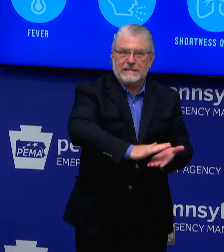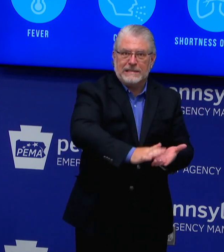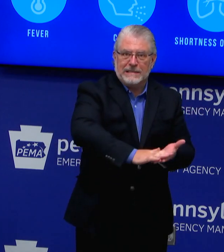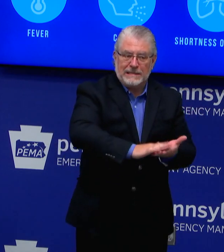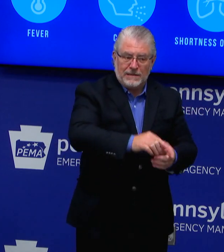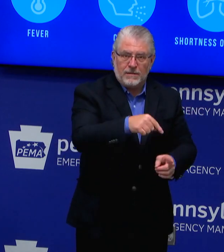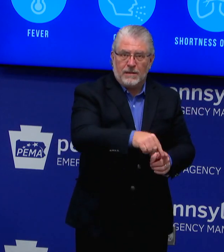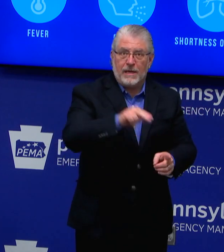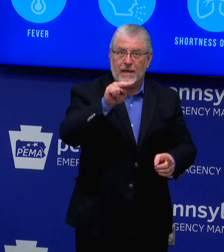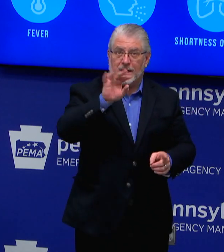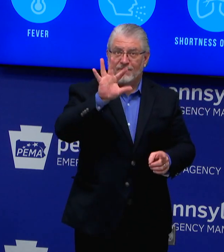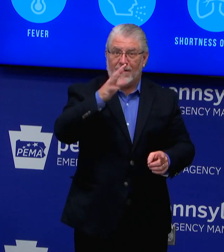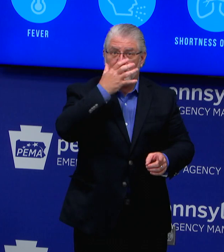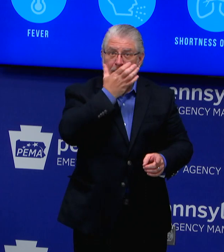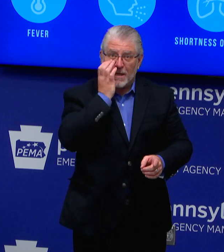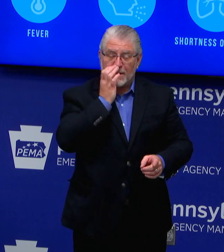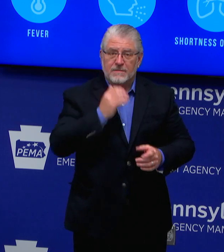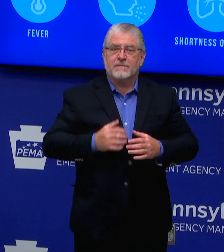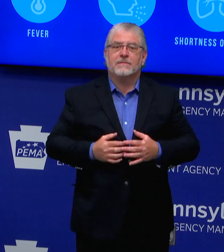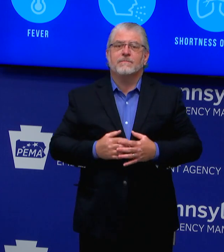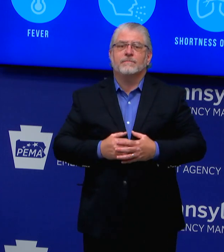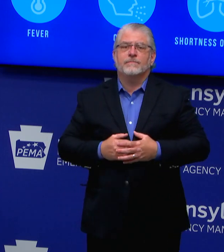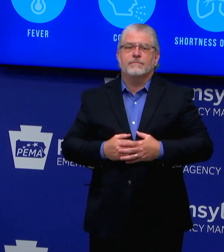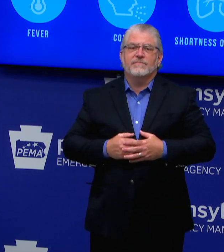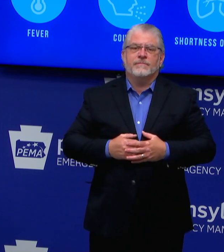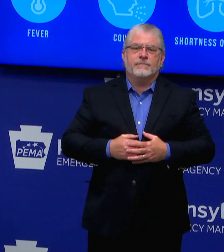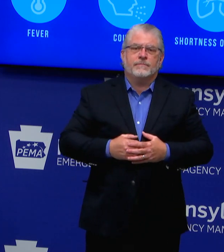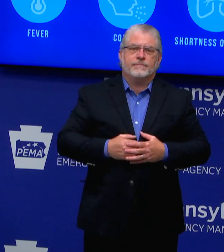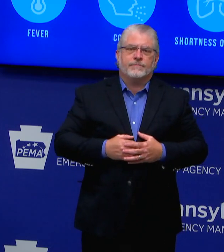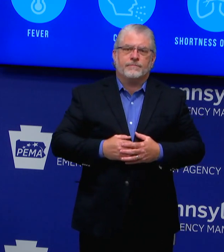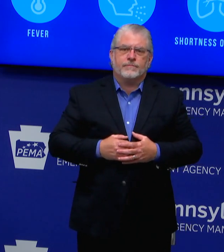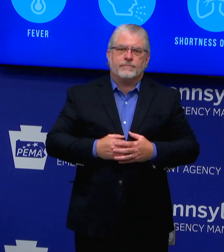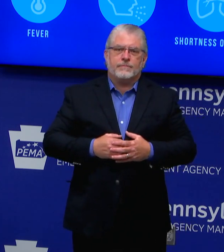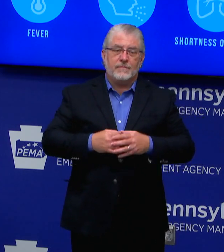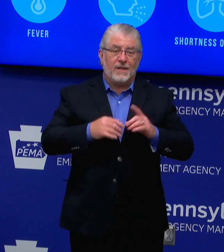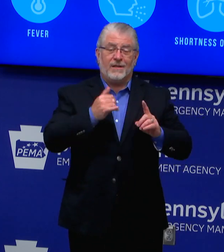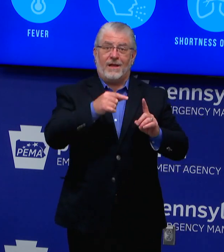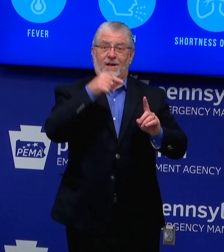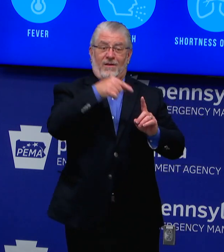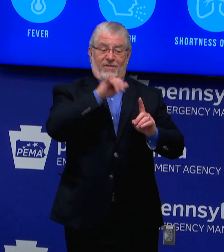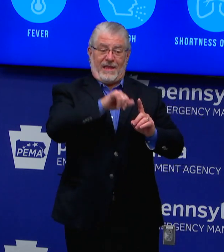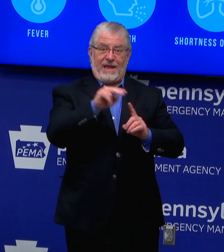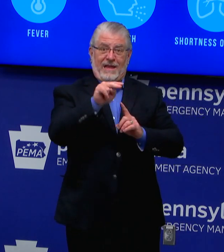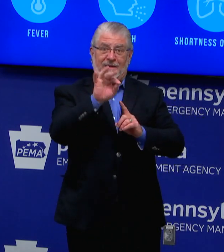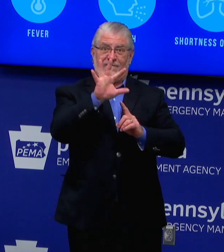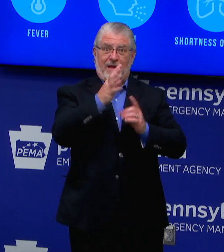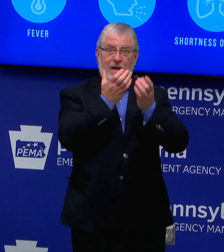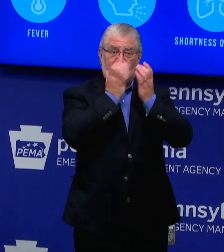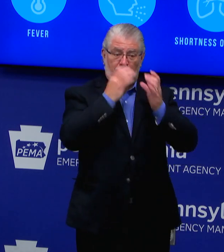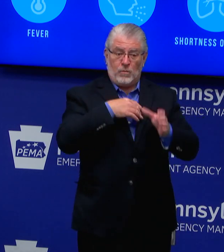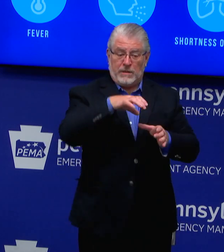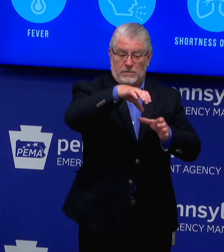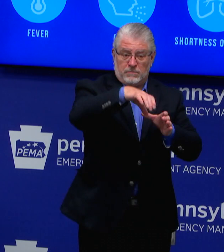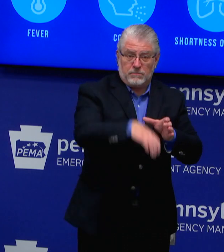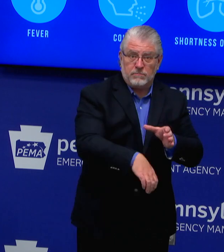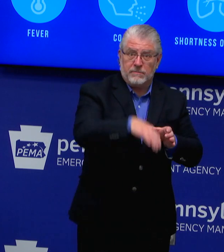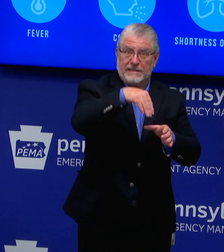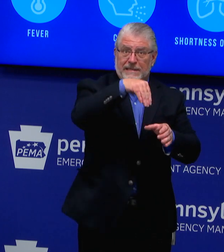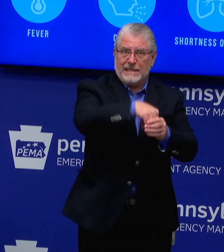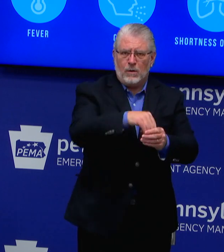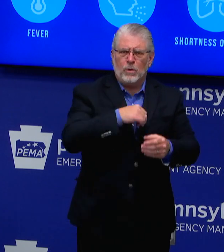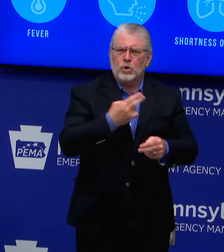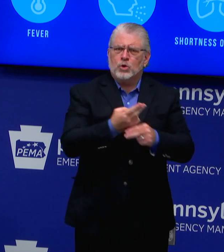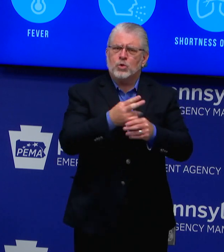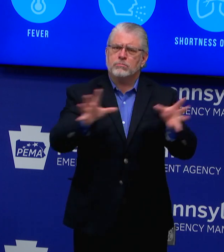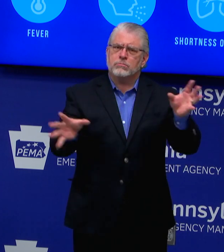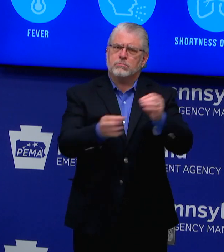Battelle system can decontaminate certain N95 masks up to 20 times, and the cost of the system is covered